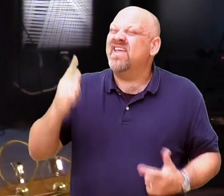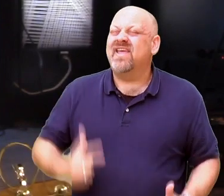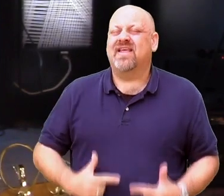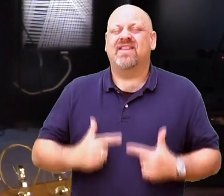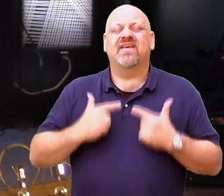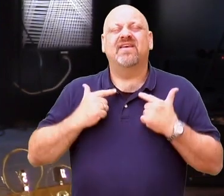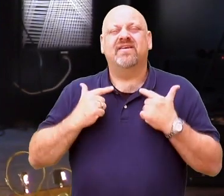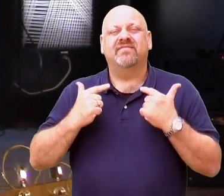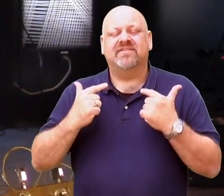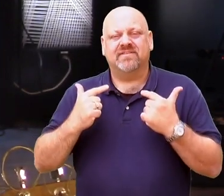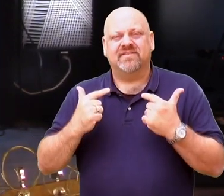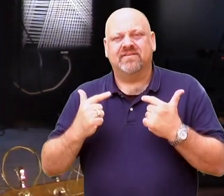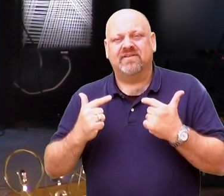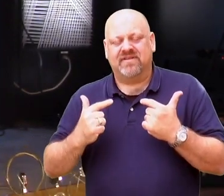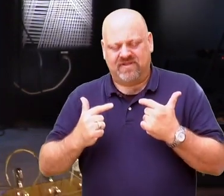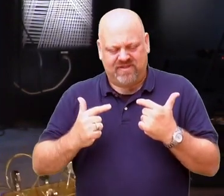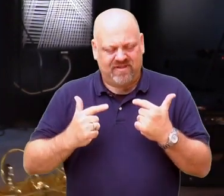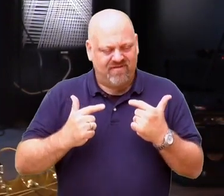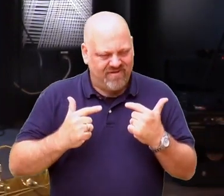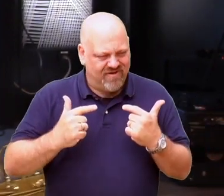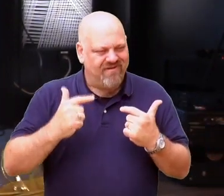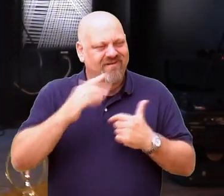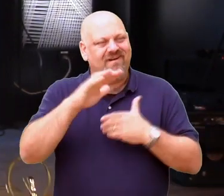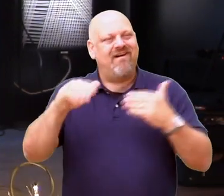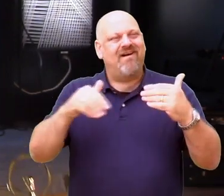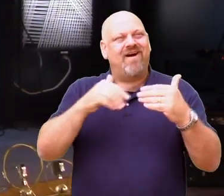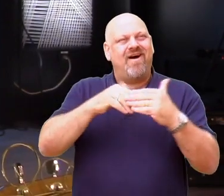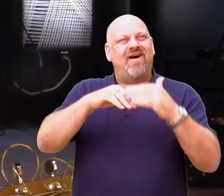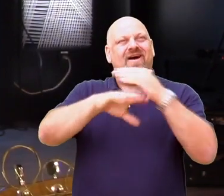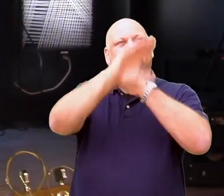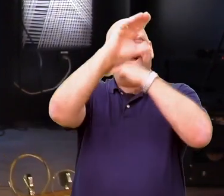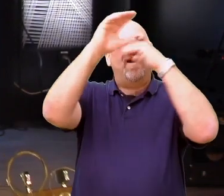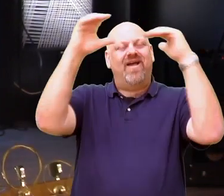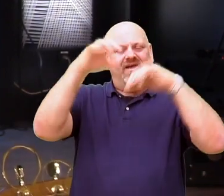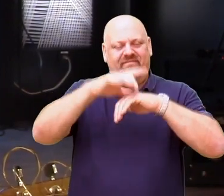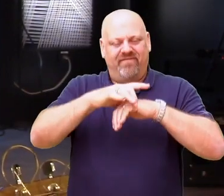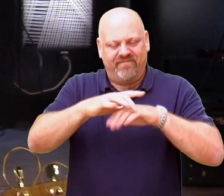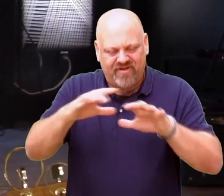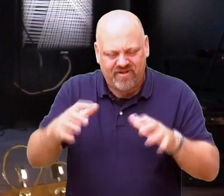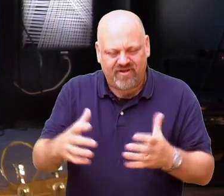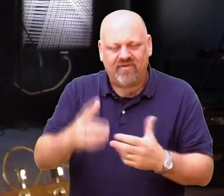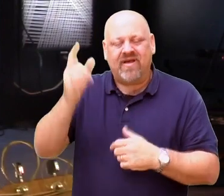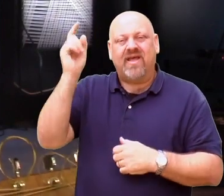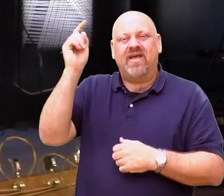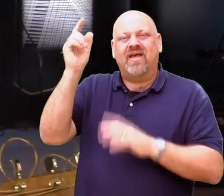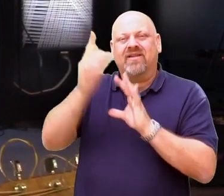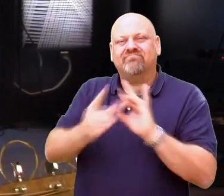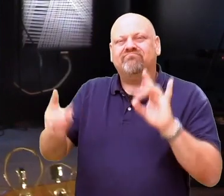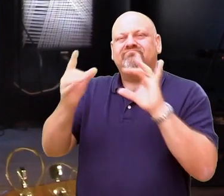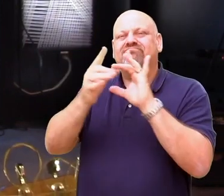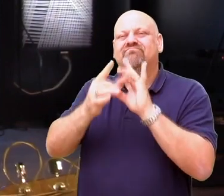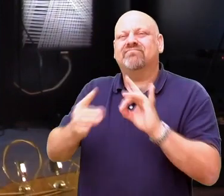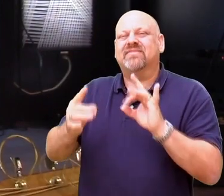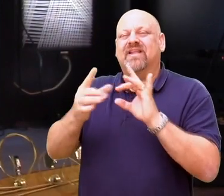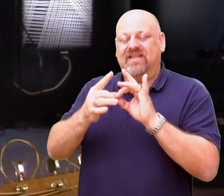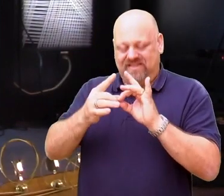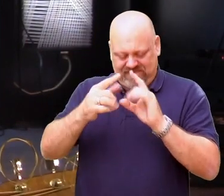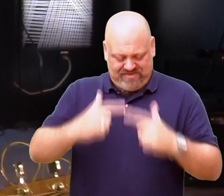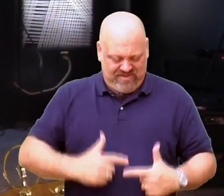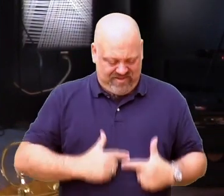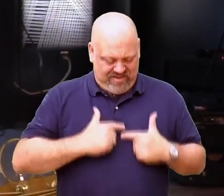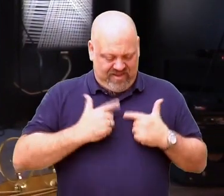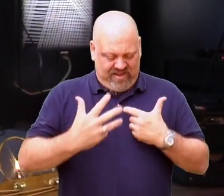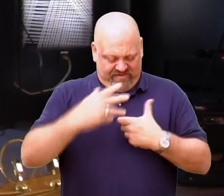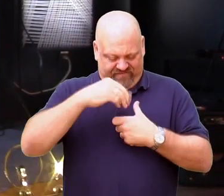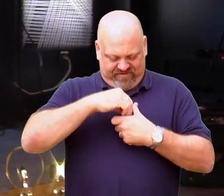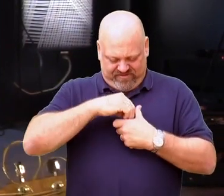Redeemer, He lives. Let all creation testify, let